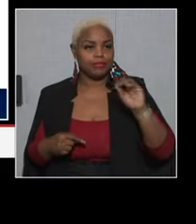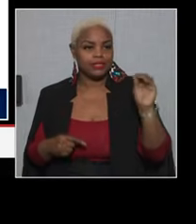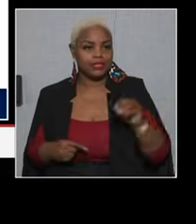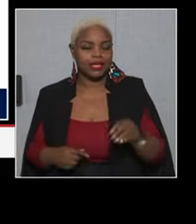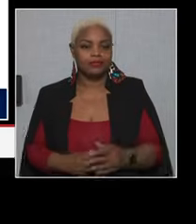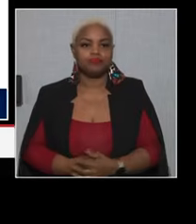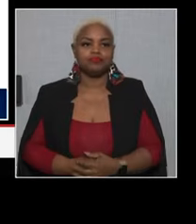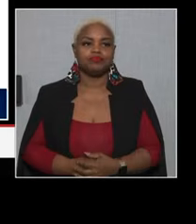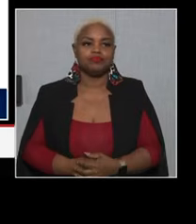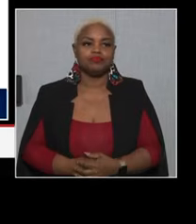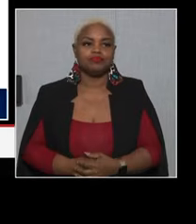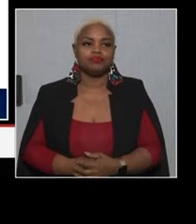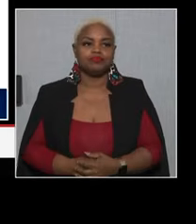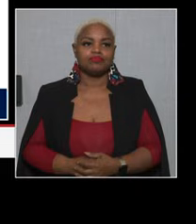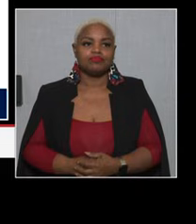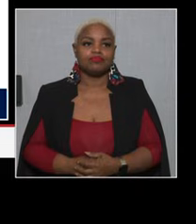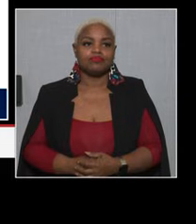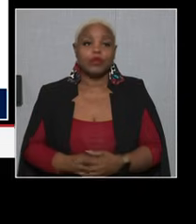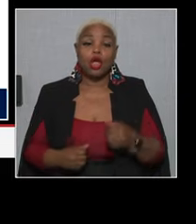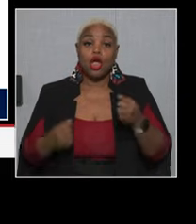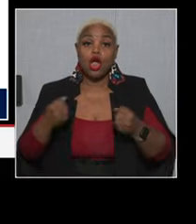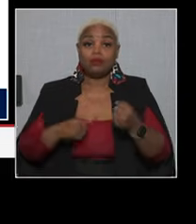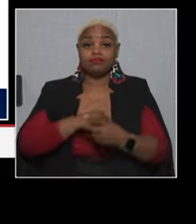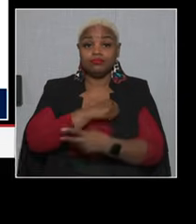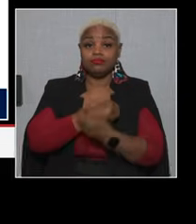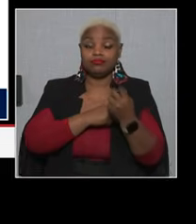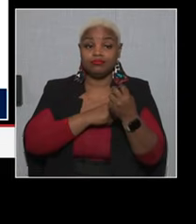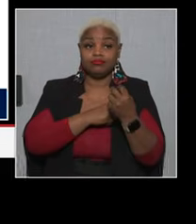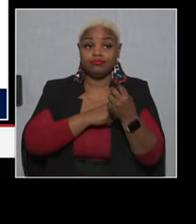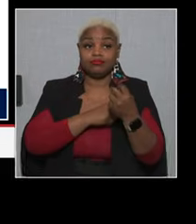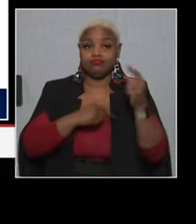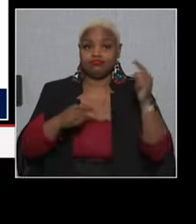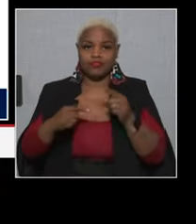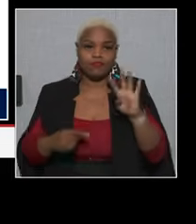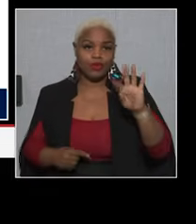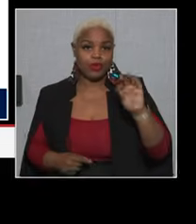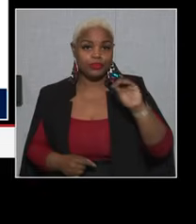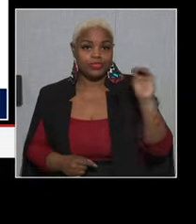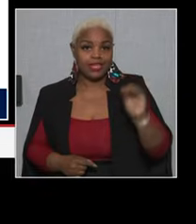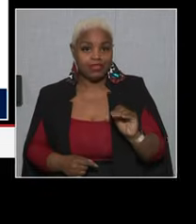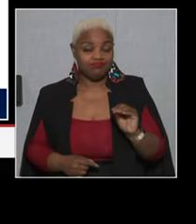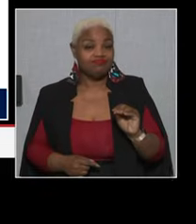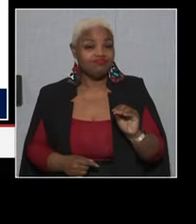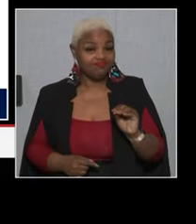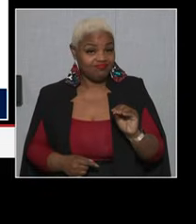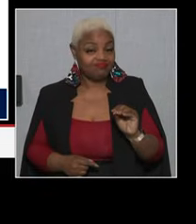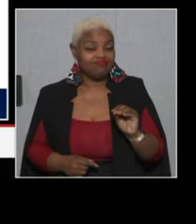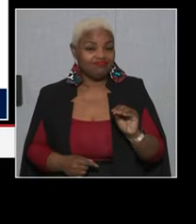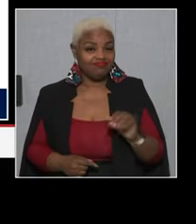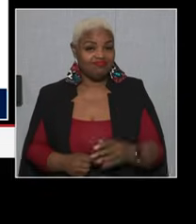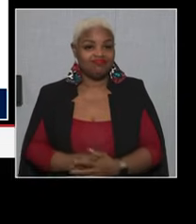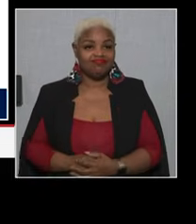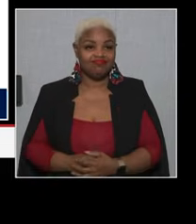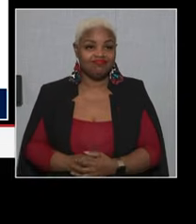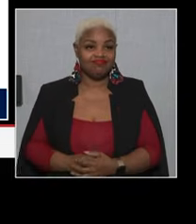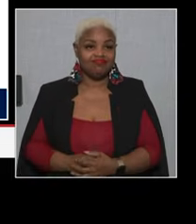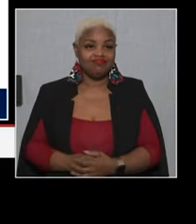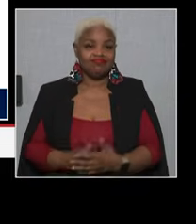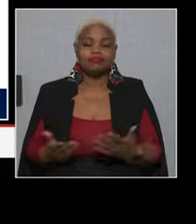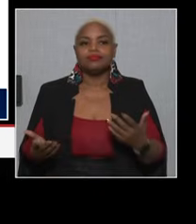49% drop in carjackings. And to put the carjacking decreases into perspective, in 2023,